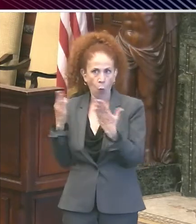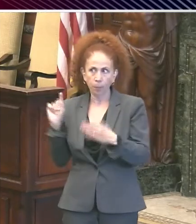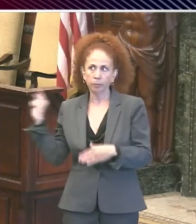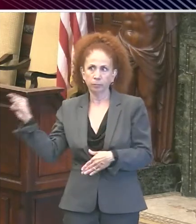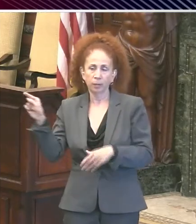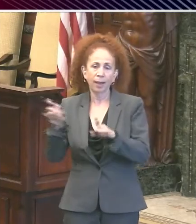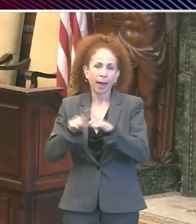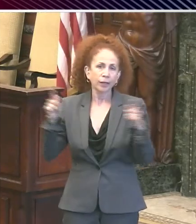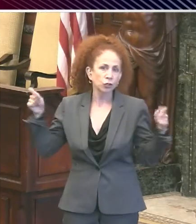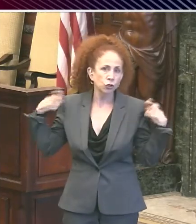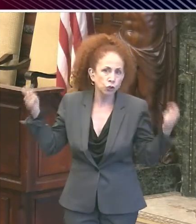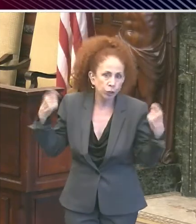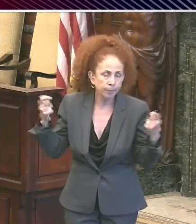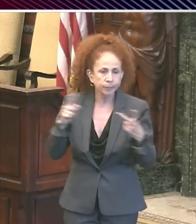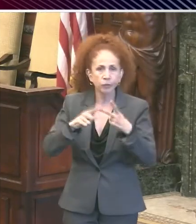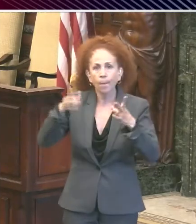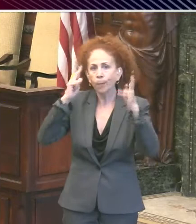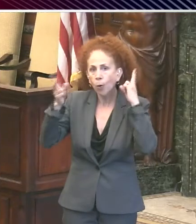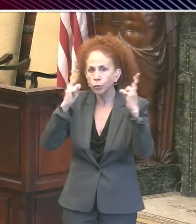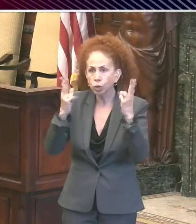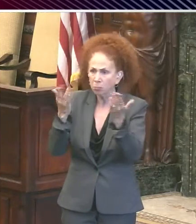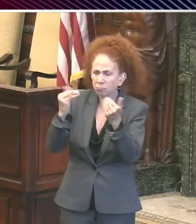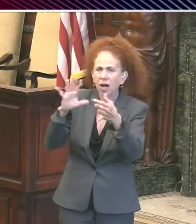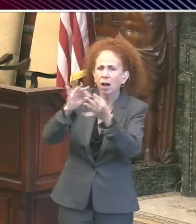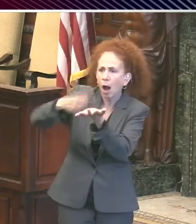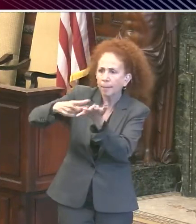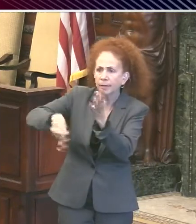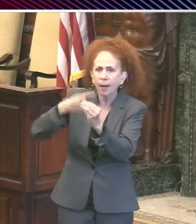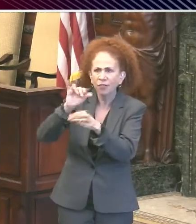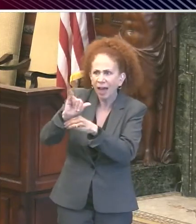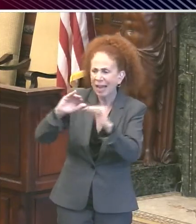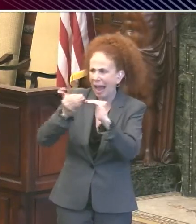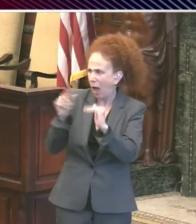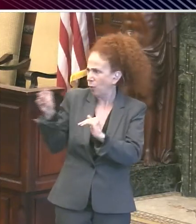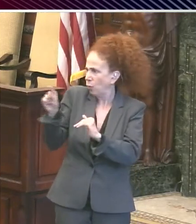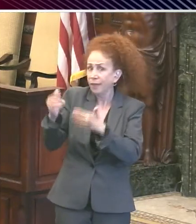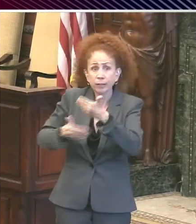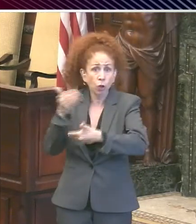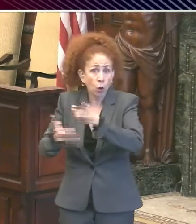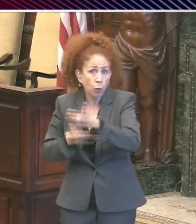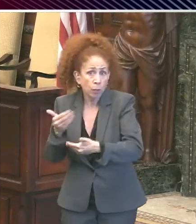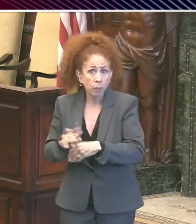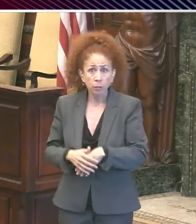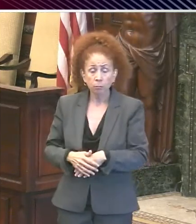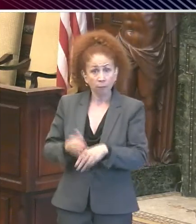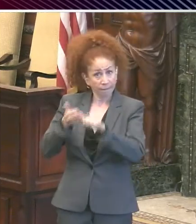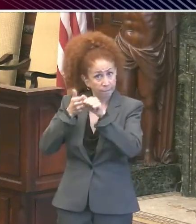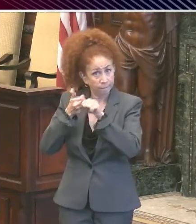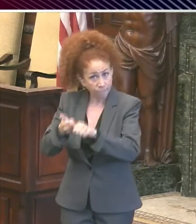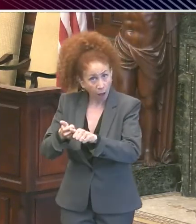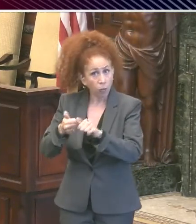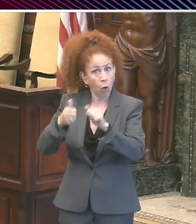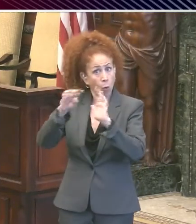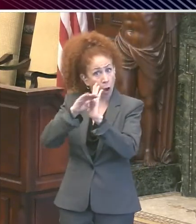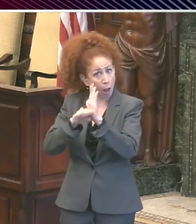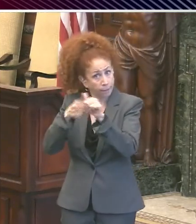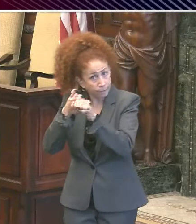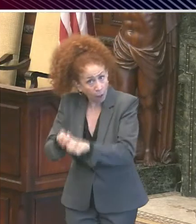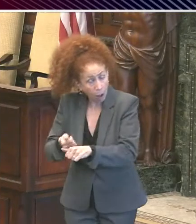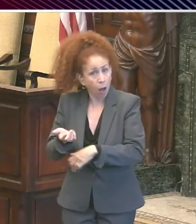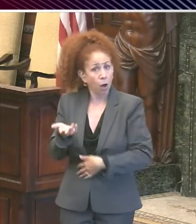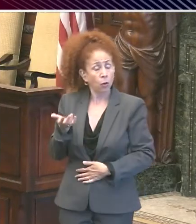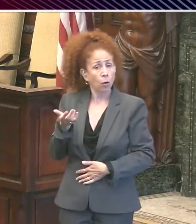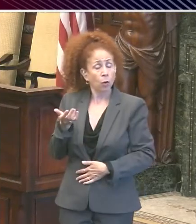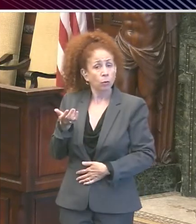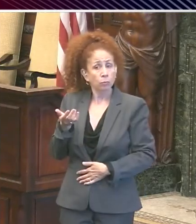reopen, like gyms and barbershops, can you comment at all on how you think that is going as far as people following guidelines there and whether